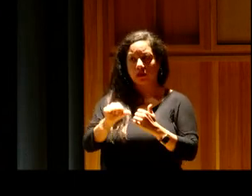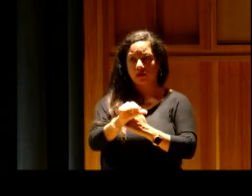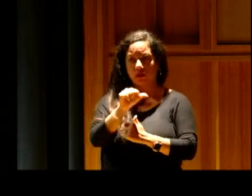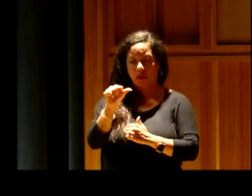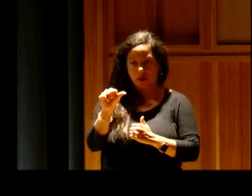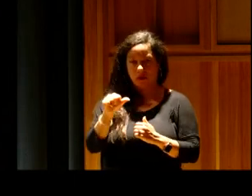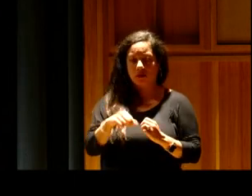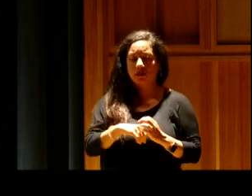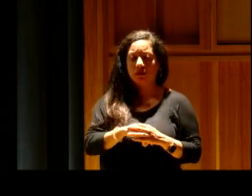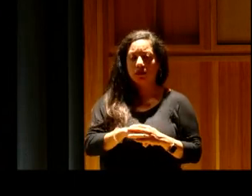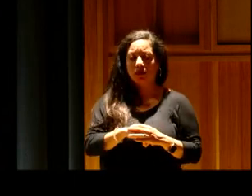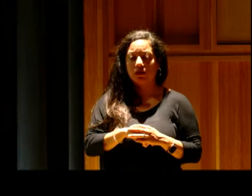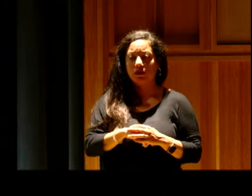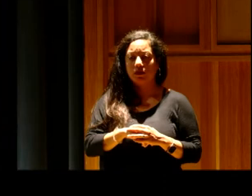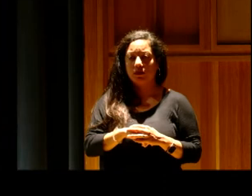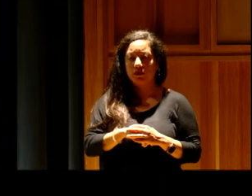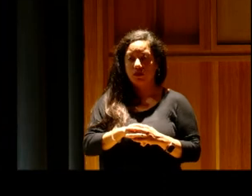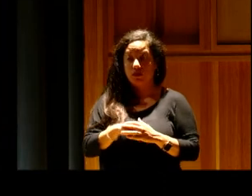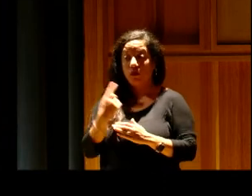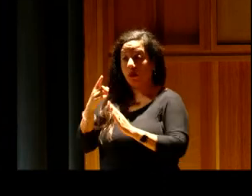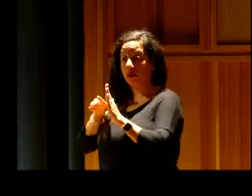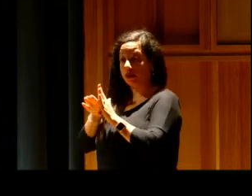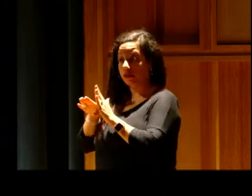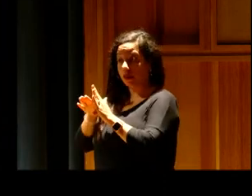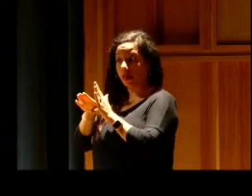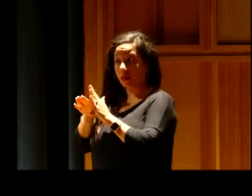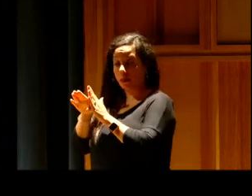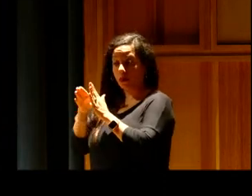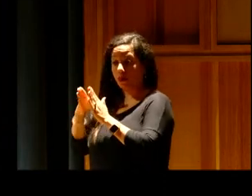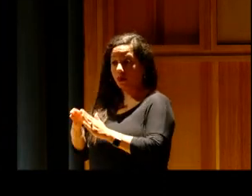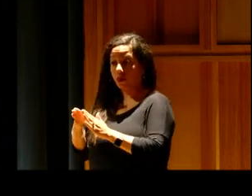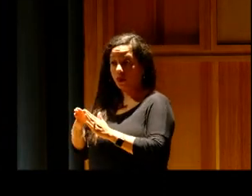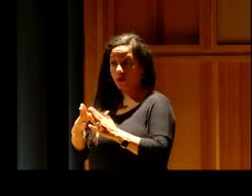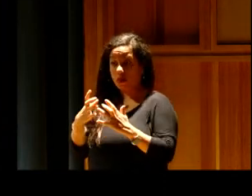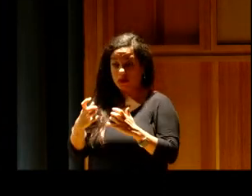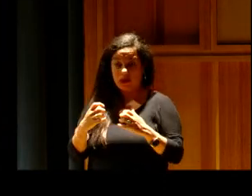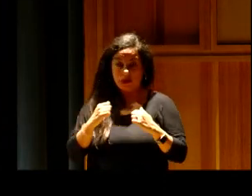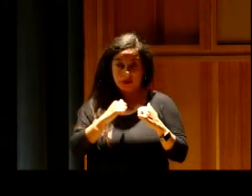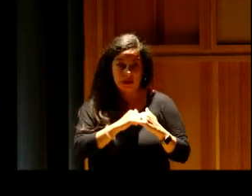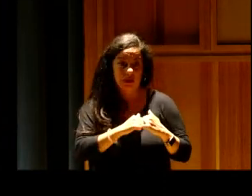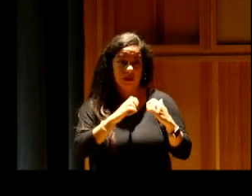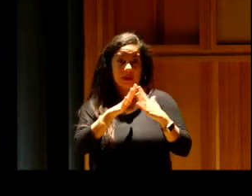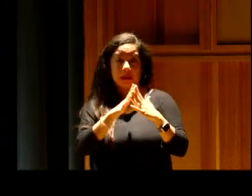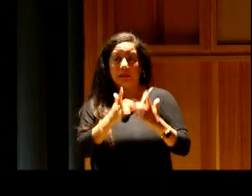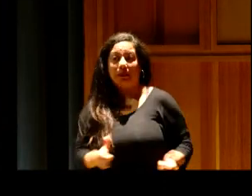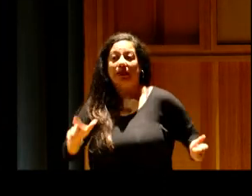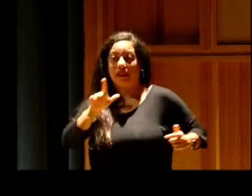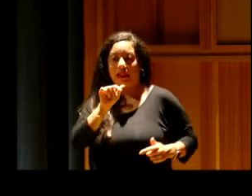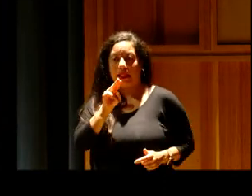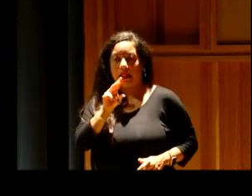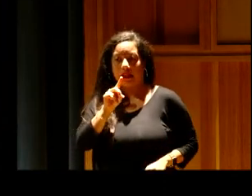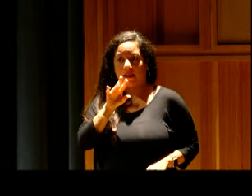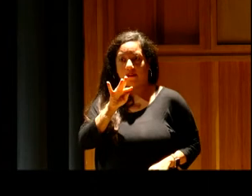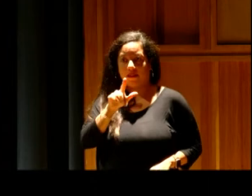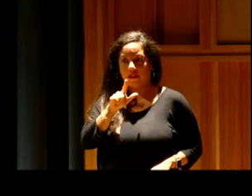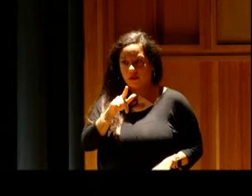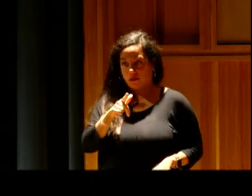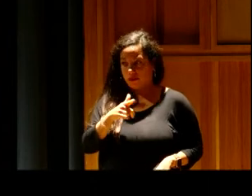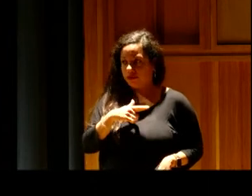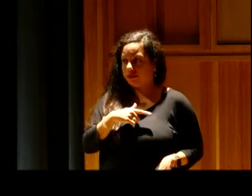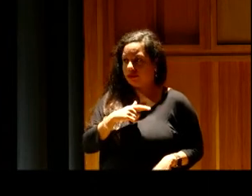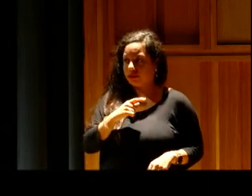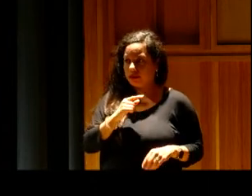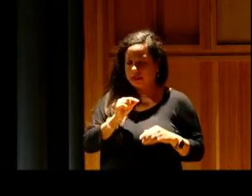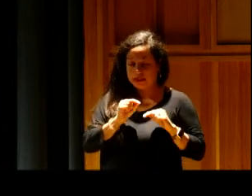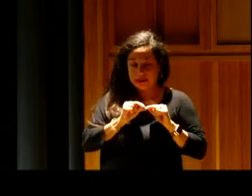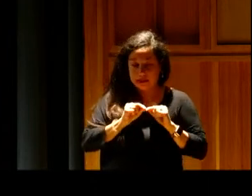which was a developer proposed building a giant landfill just inches over the